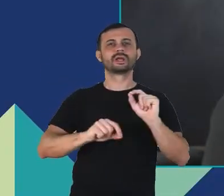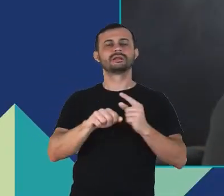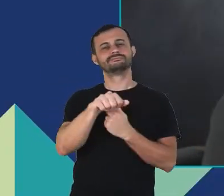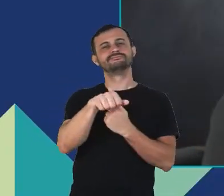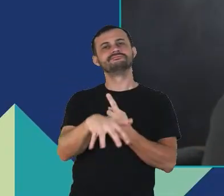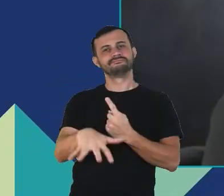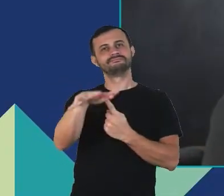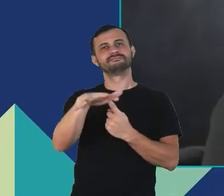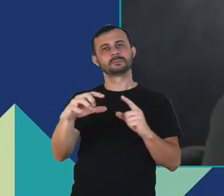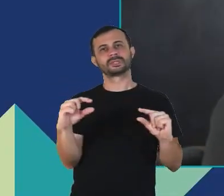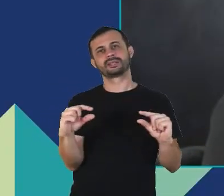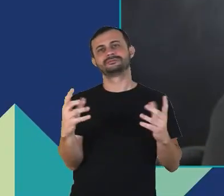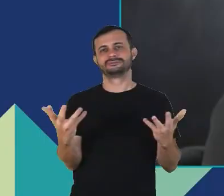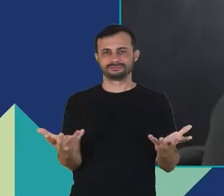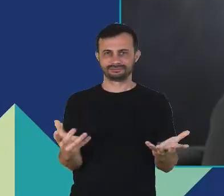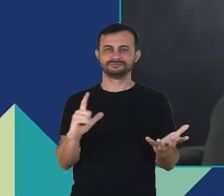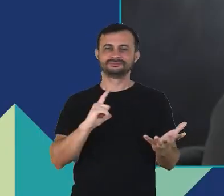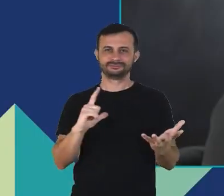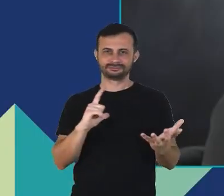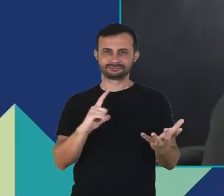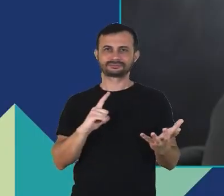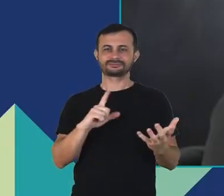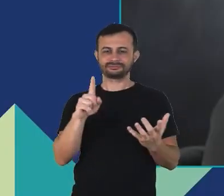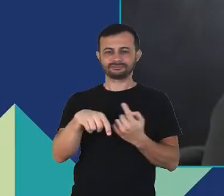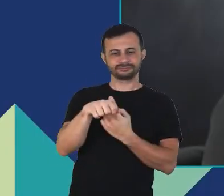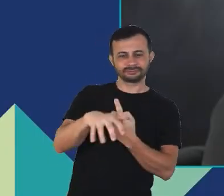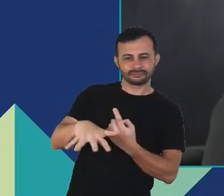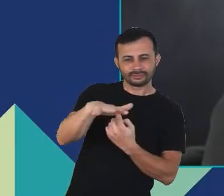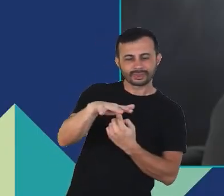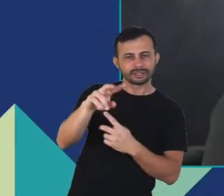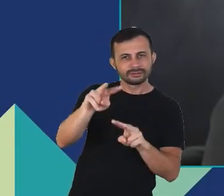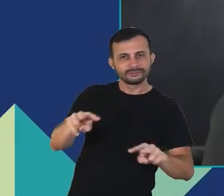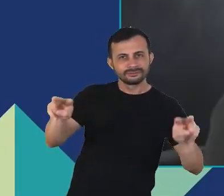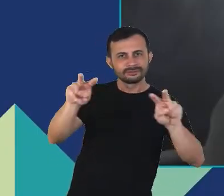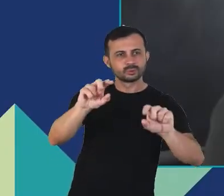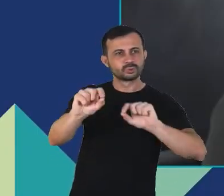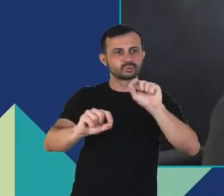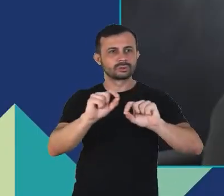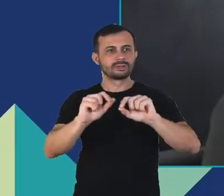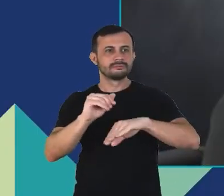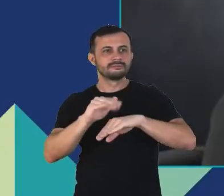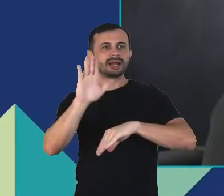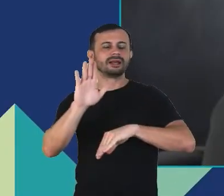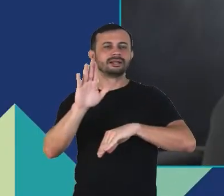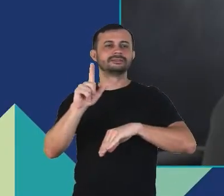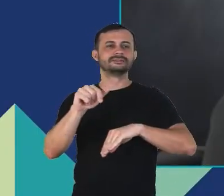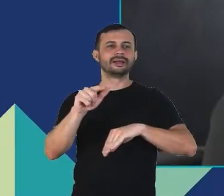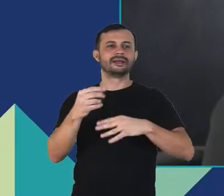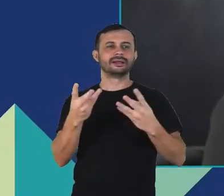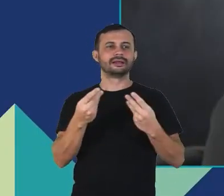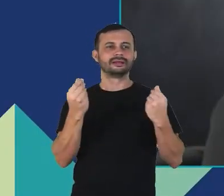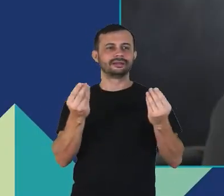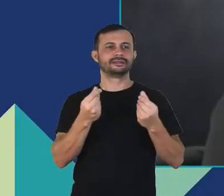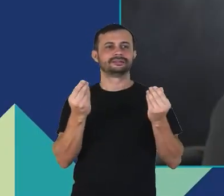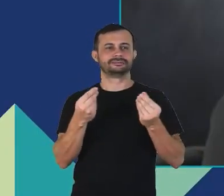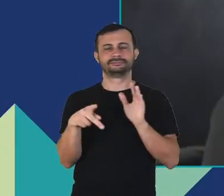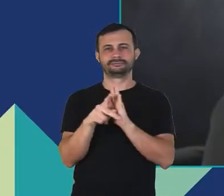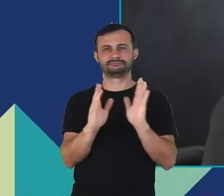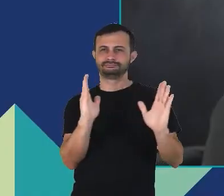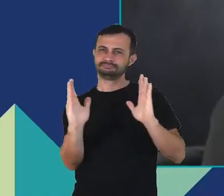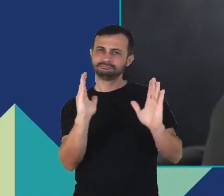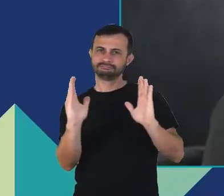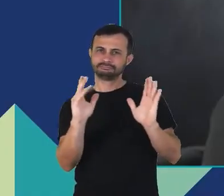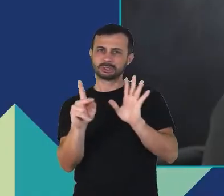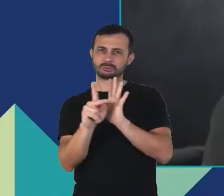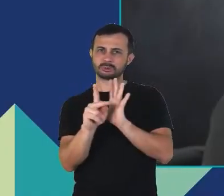impact is seen is mostly in the 1 in 50, 1 in 100 return periods, 1 in 200 return